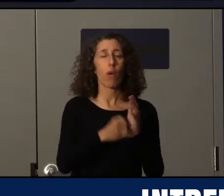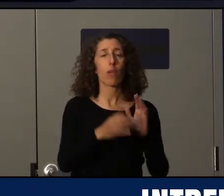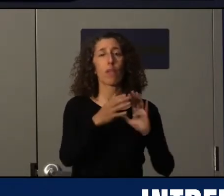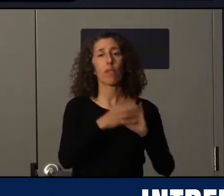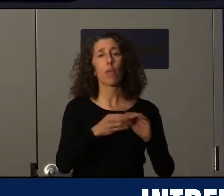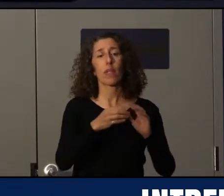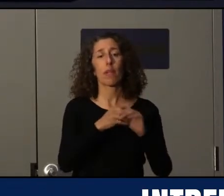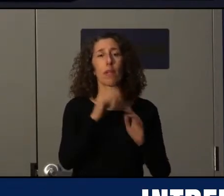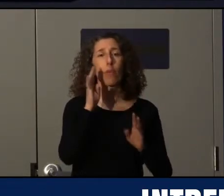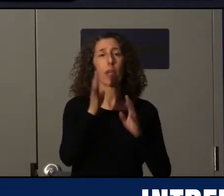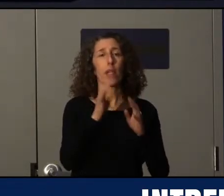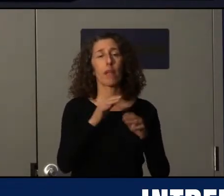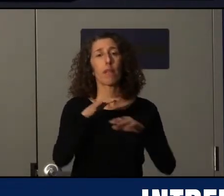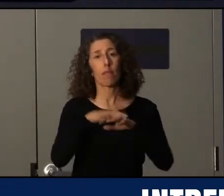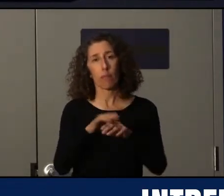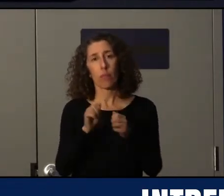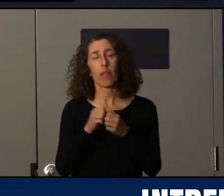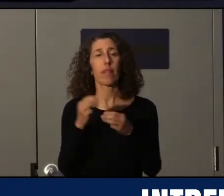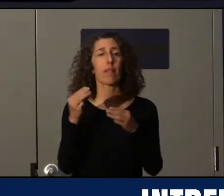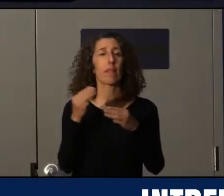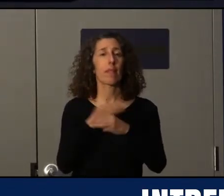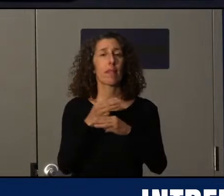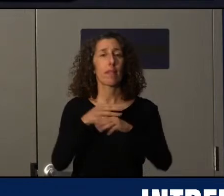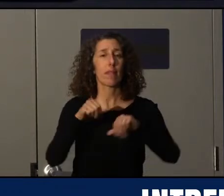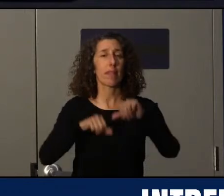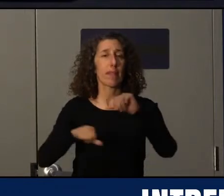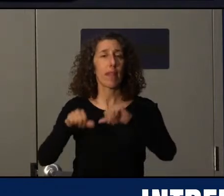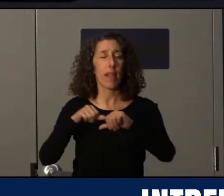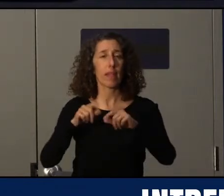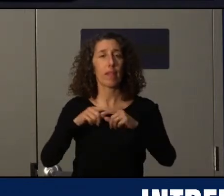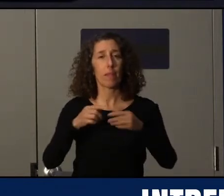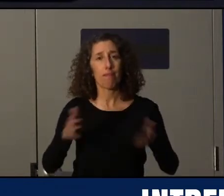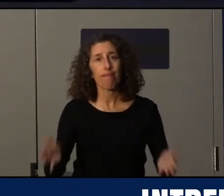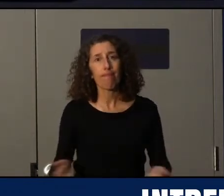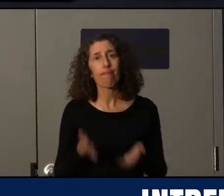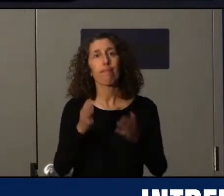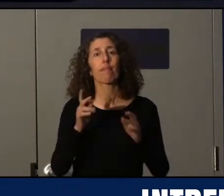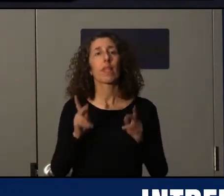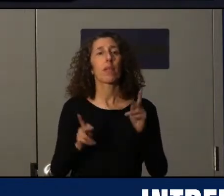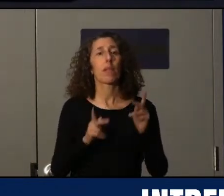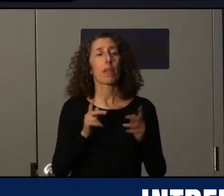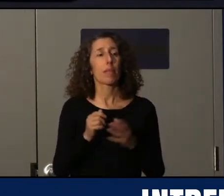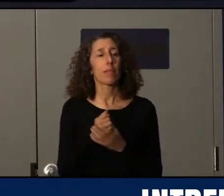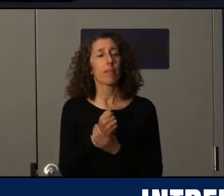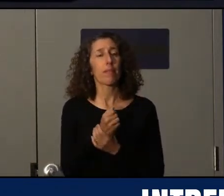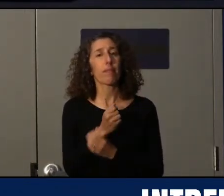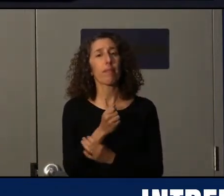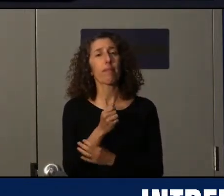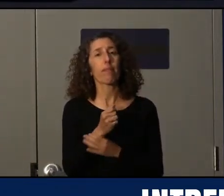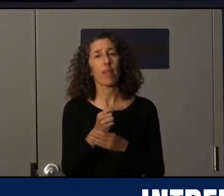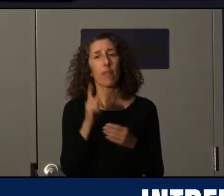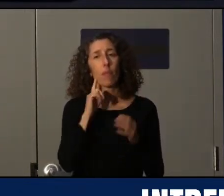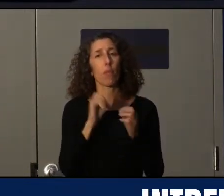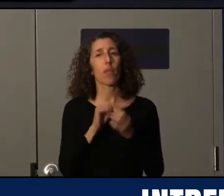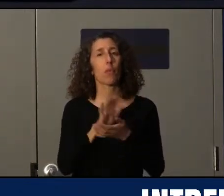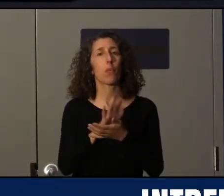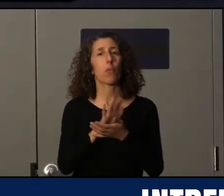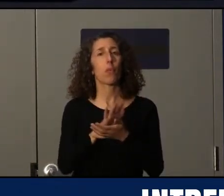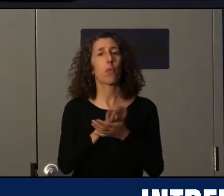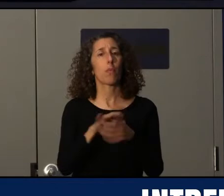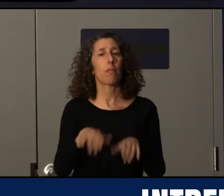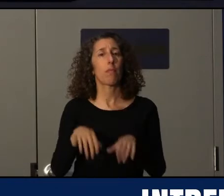of creativity into the process, it will help encourage the schools to do so as well.